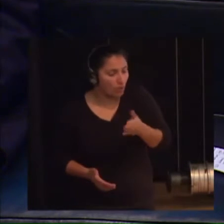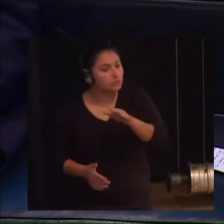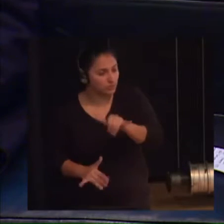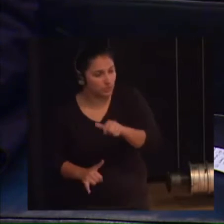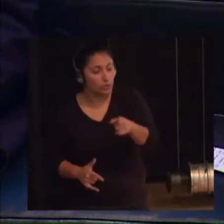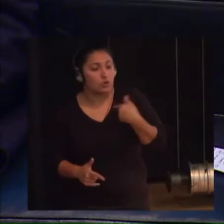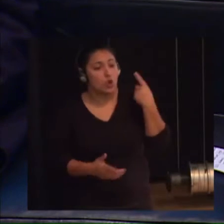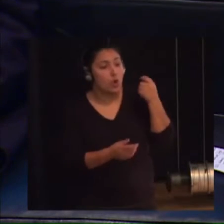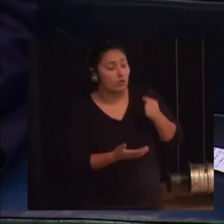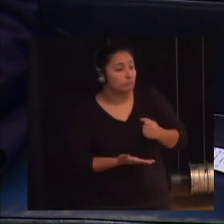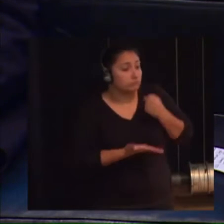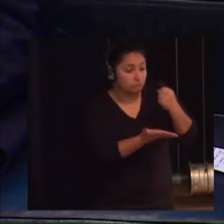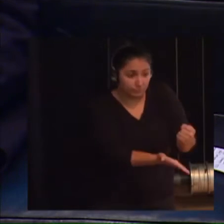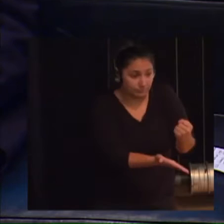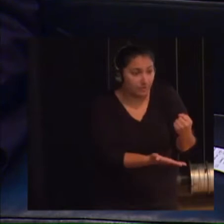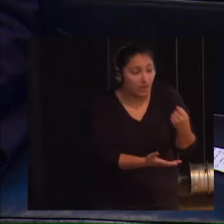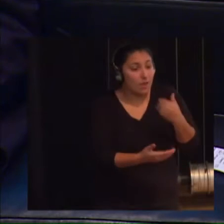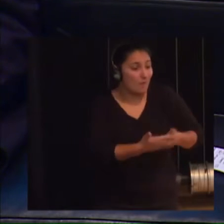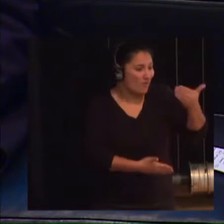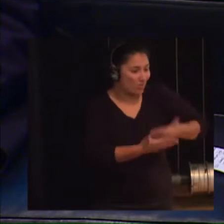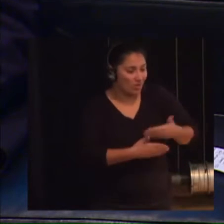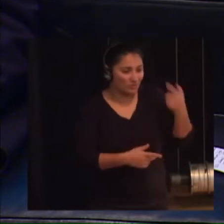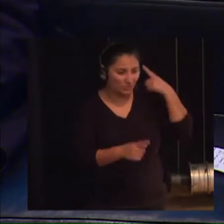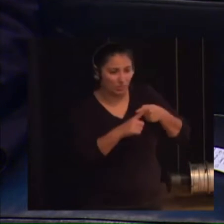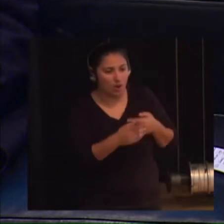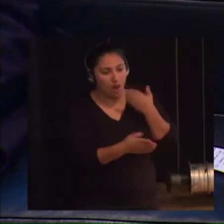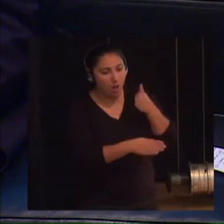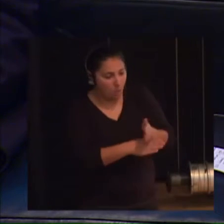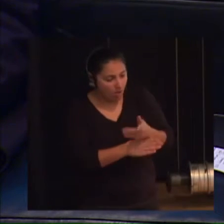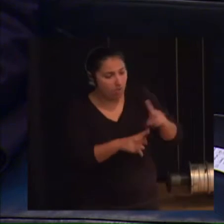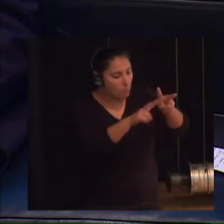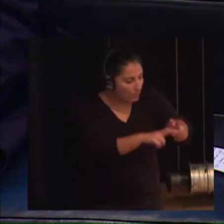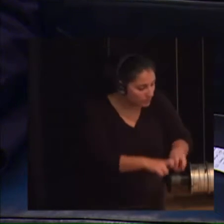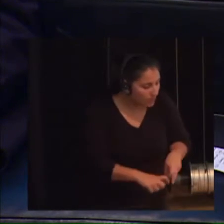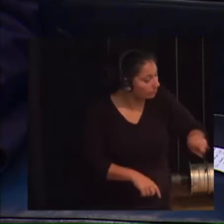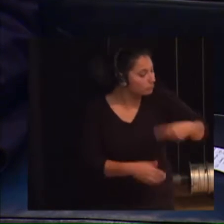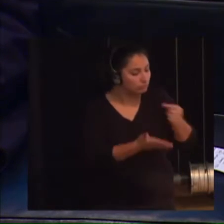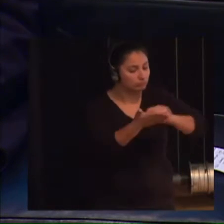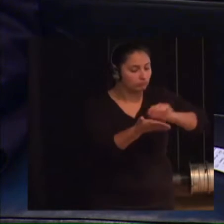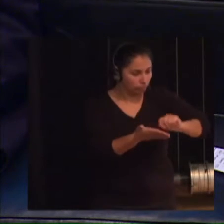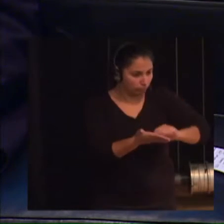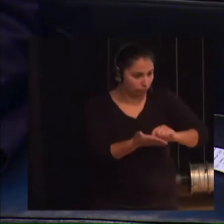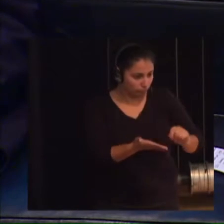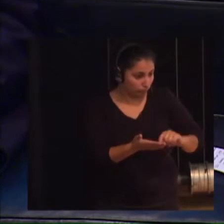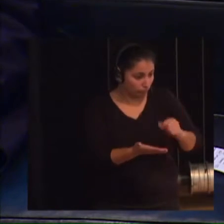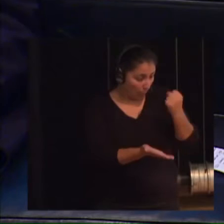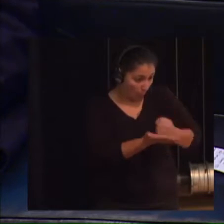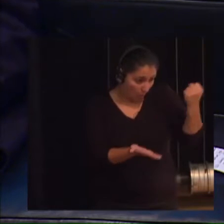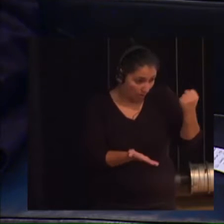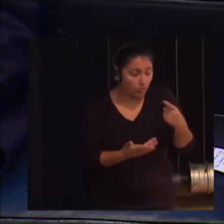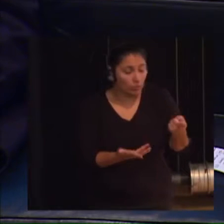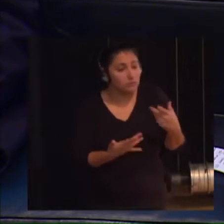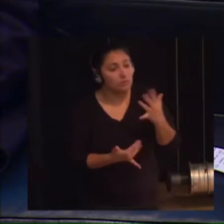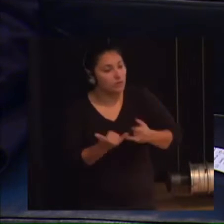and investigate that and write the story. That you could say could be very valuable.